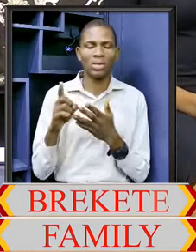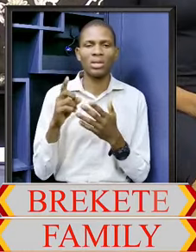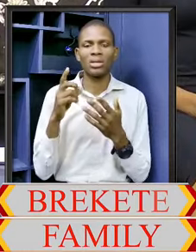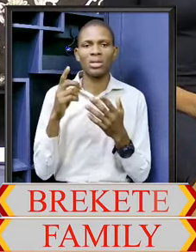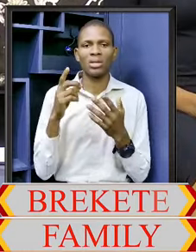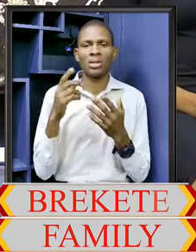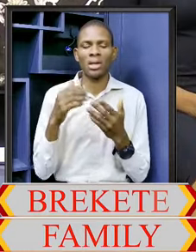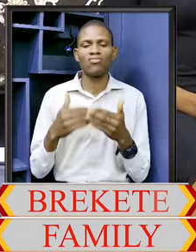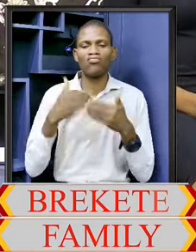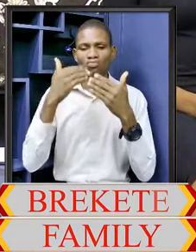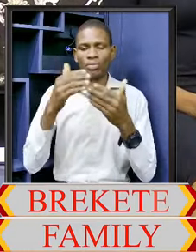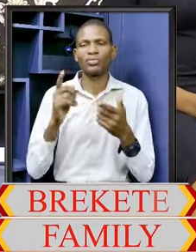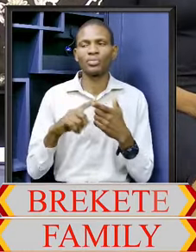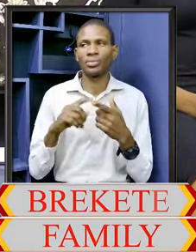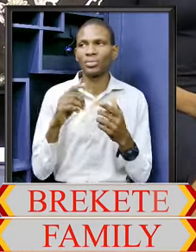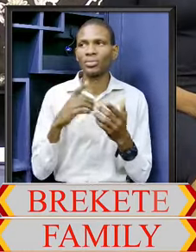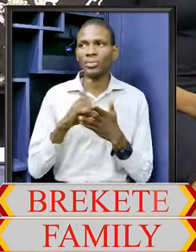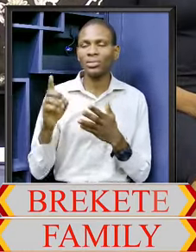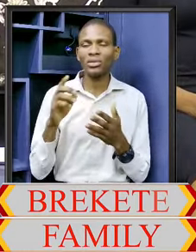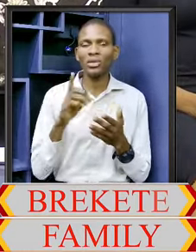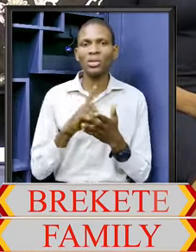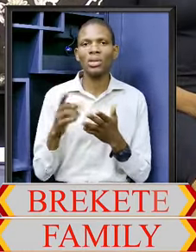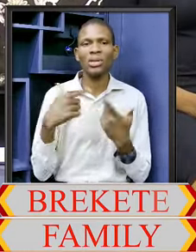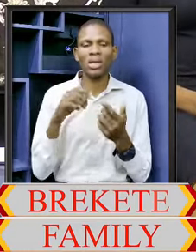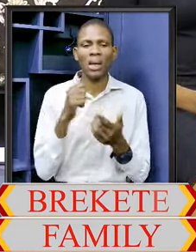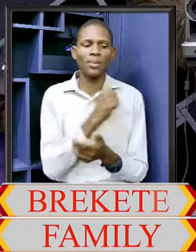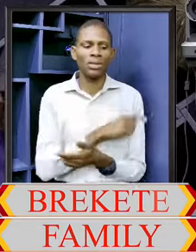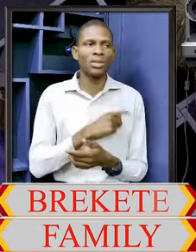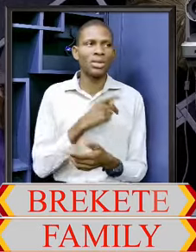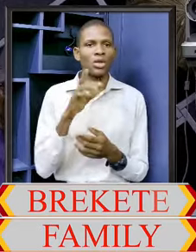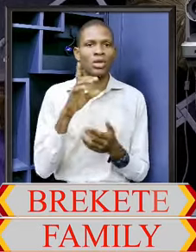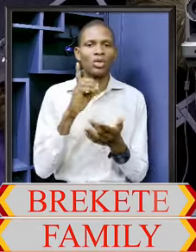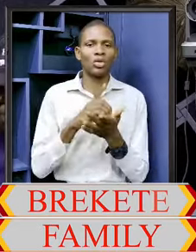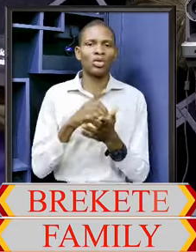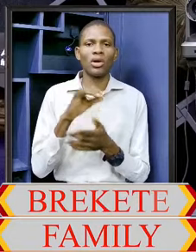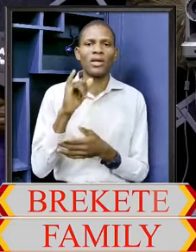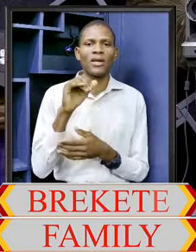next week. Make we appreciate Dr. Ifeanyi.